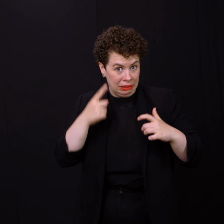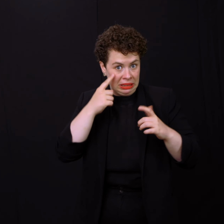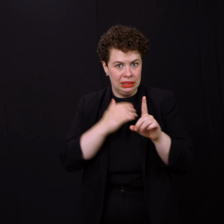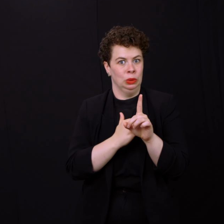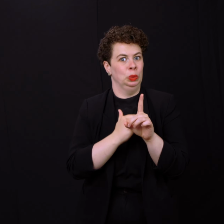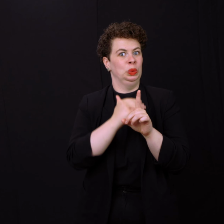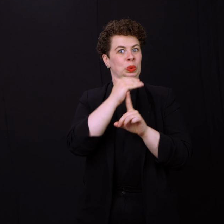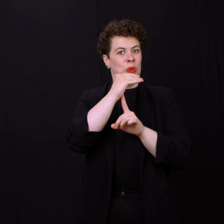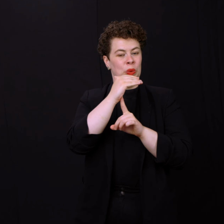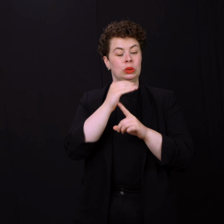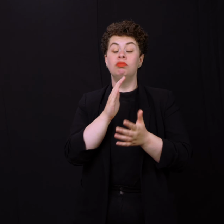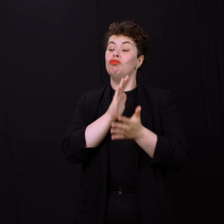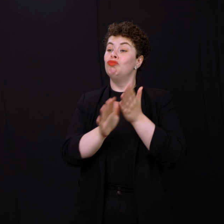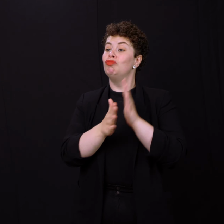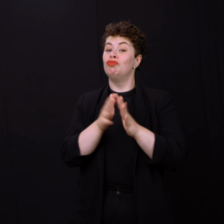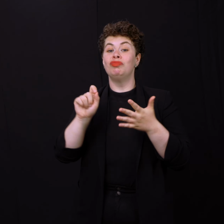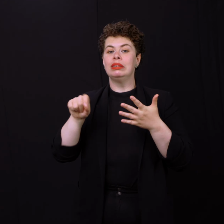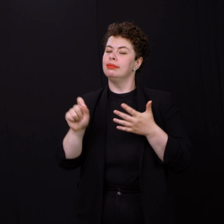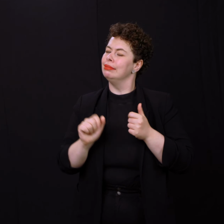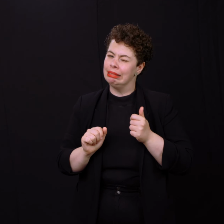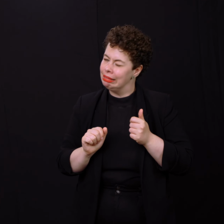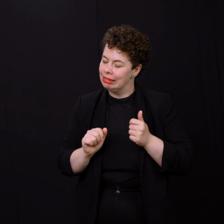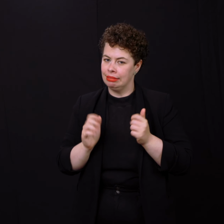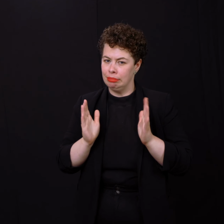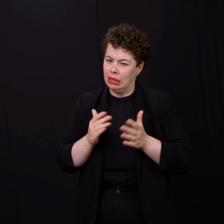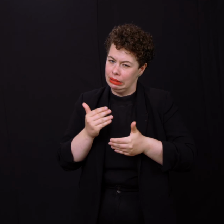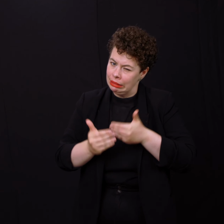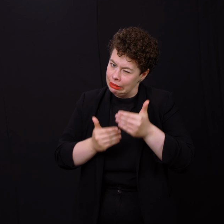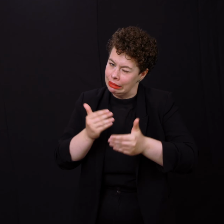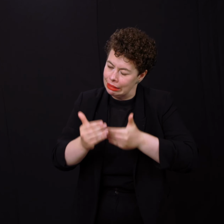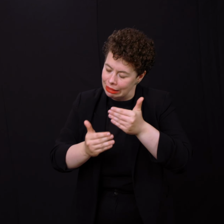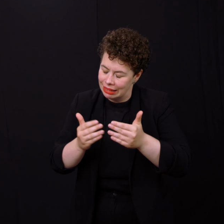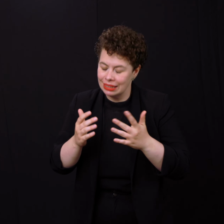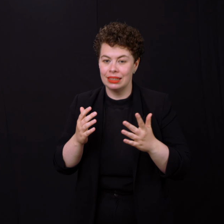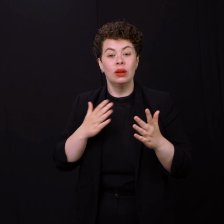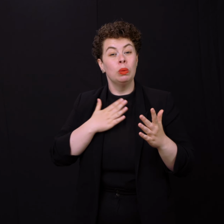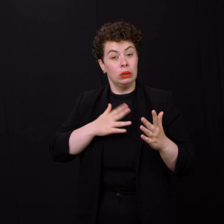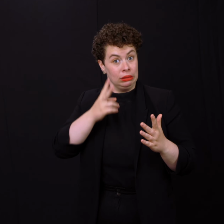We still have a lot of work to do. We want to look at how long our